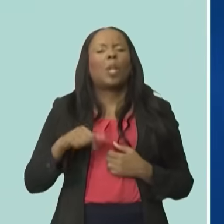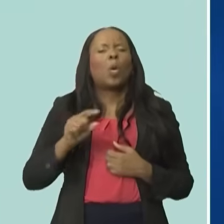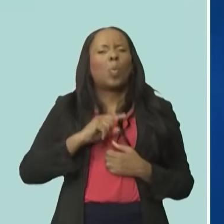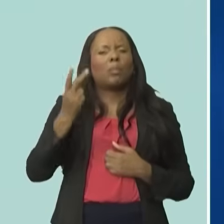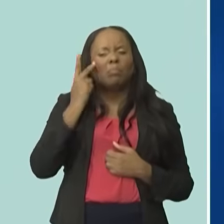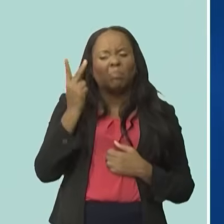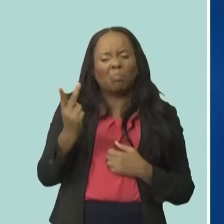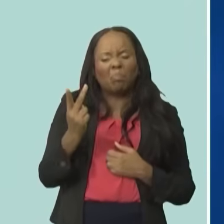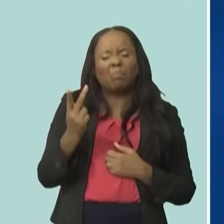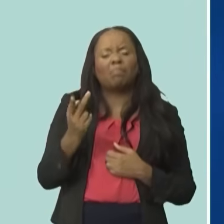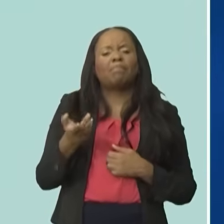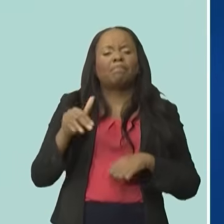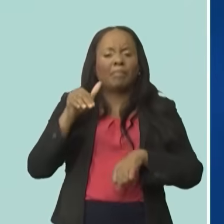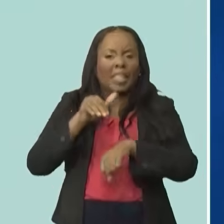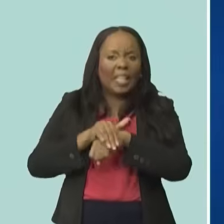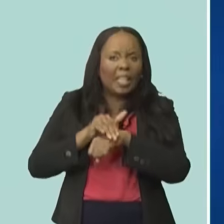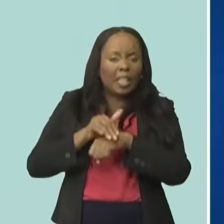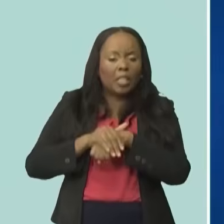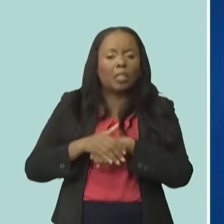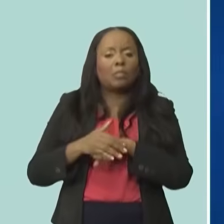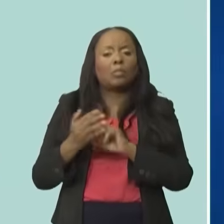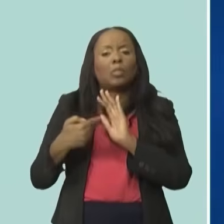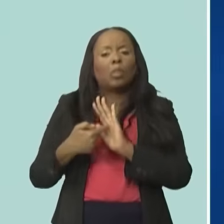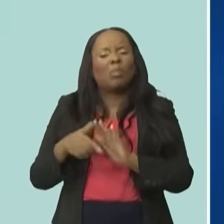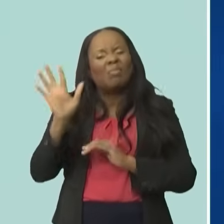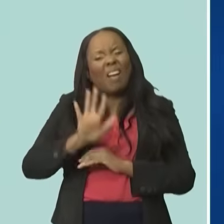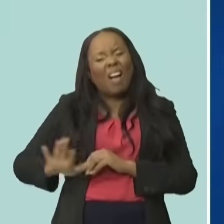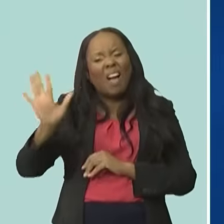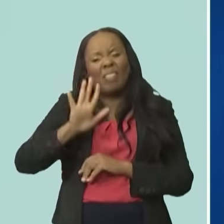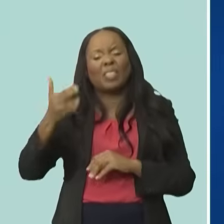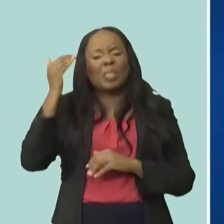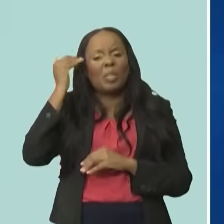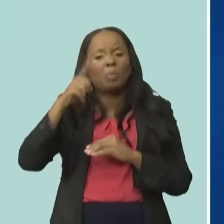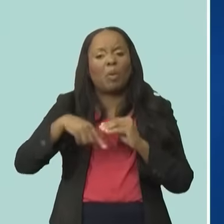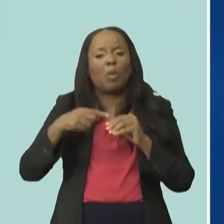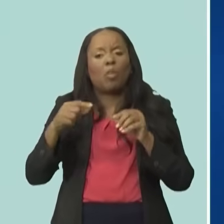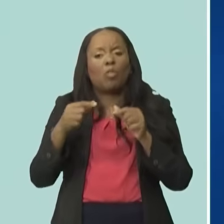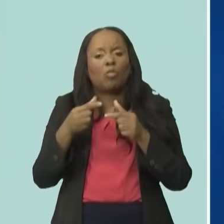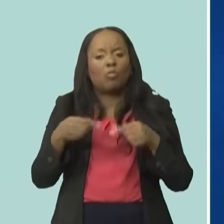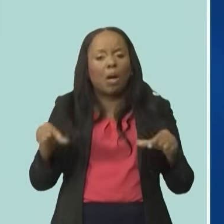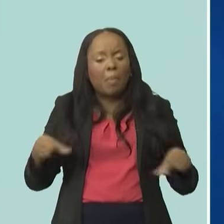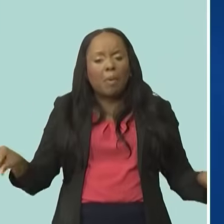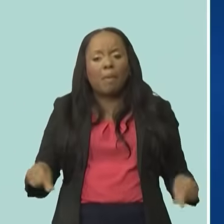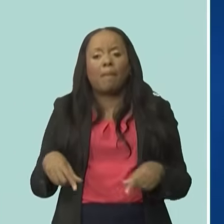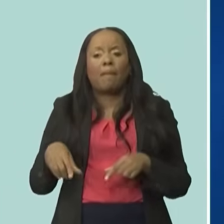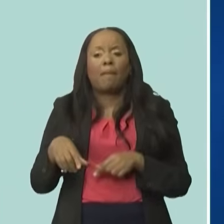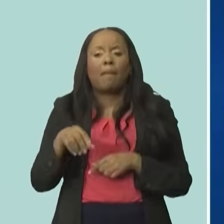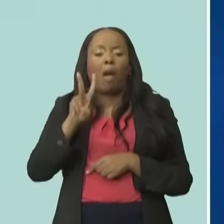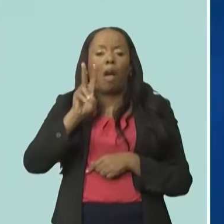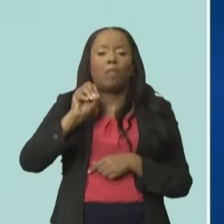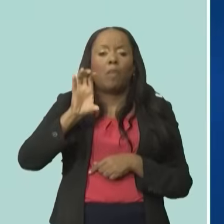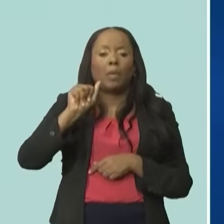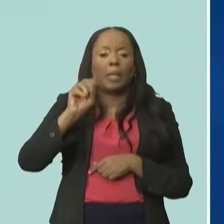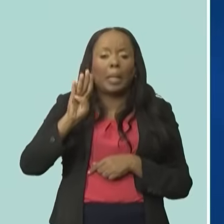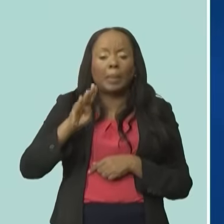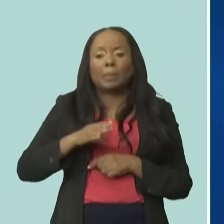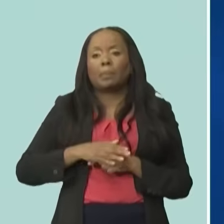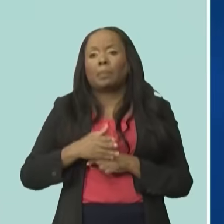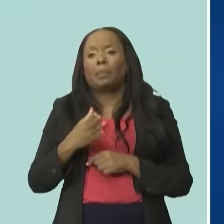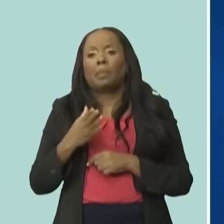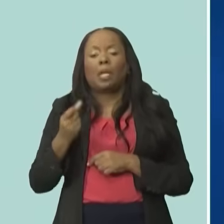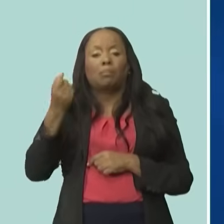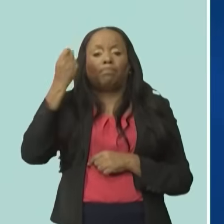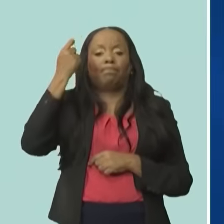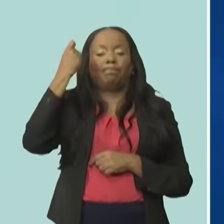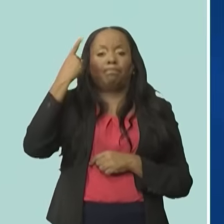English, students demonstrate average knowledge of basic grammar, vocabulary, and comprehension concepts